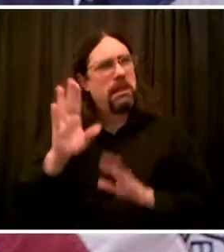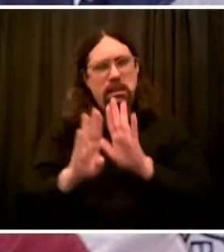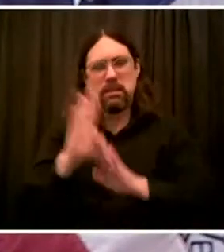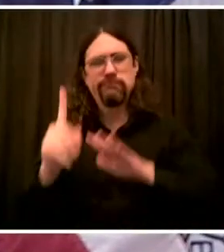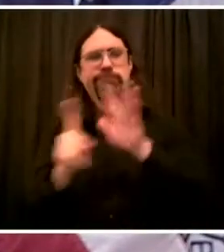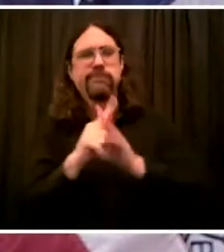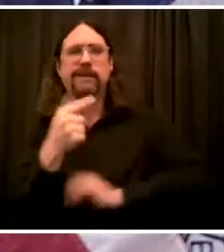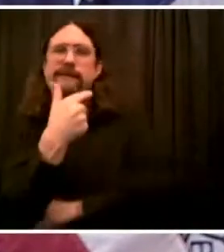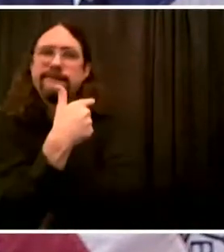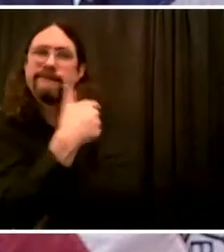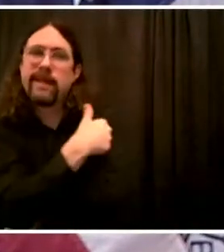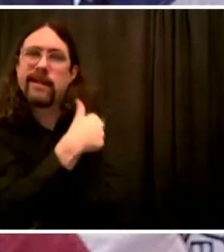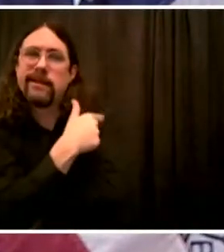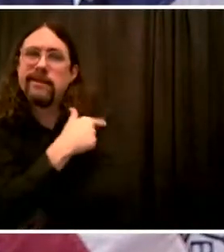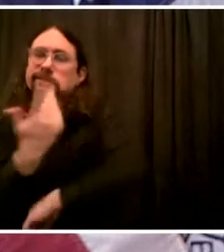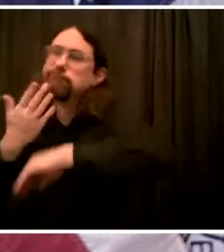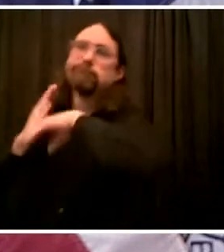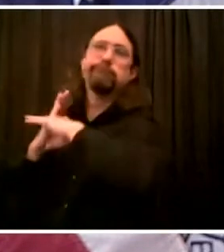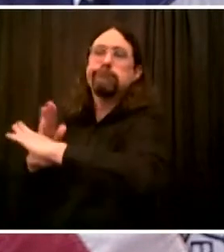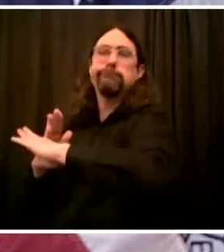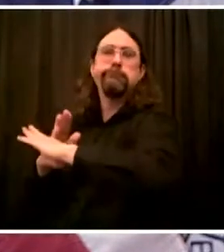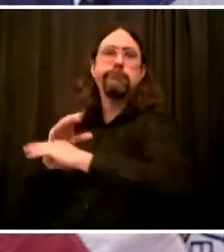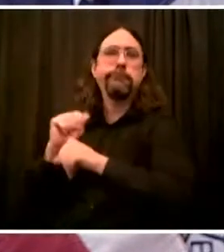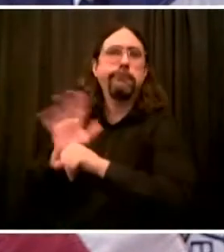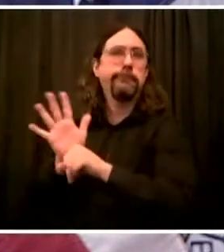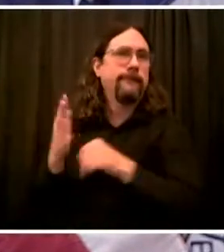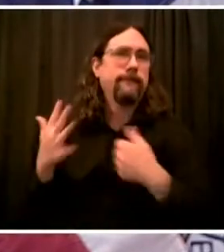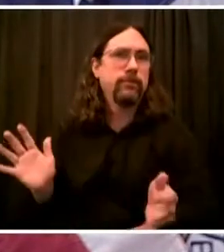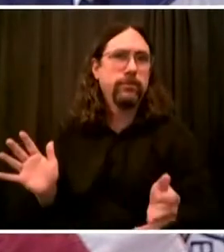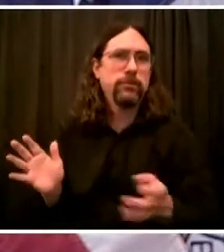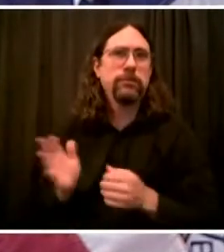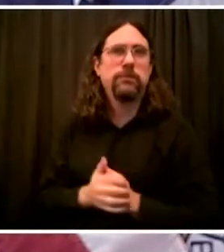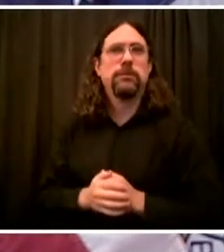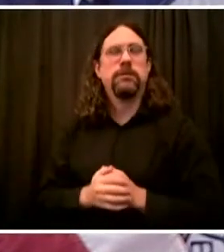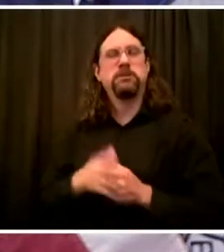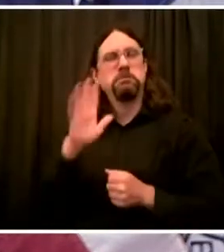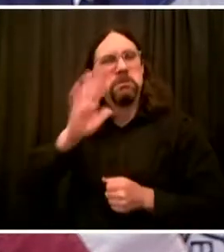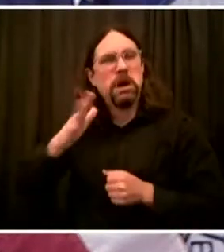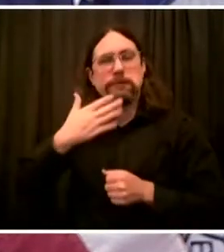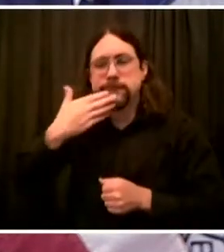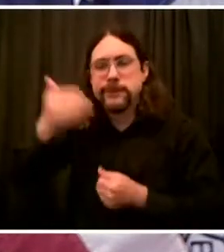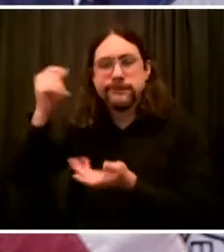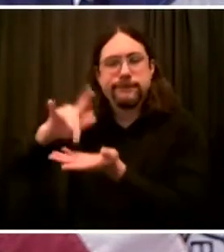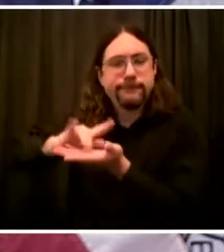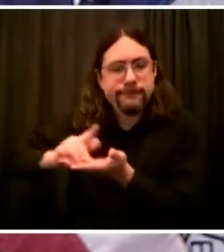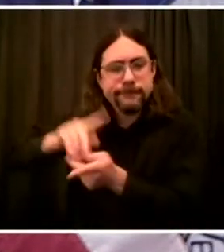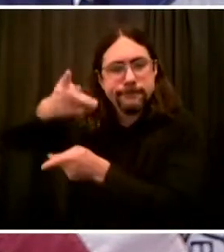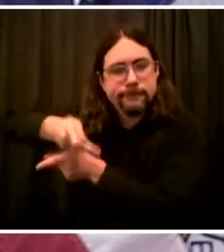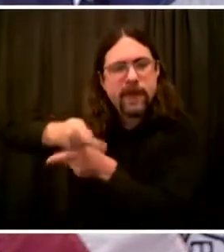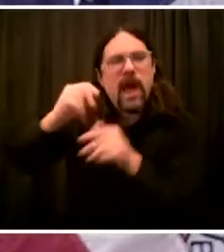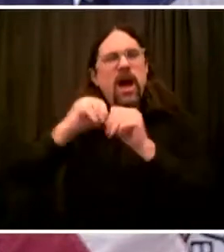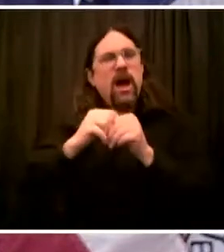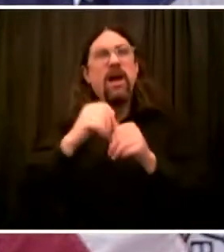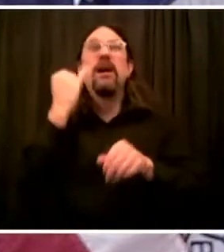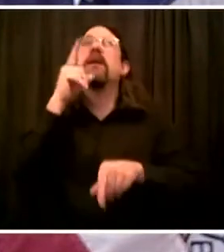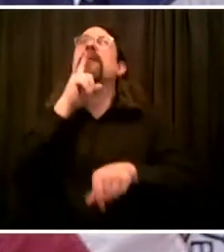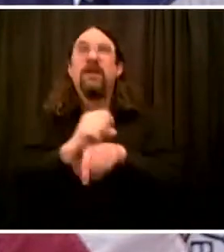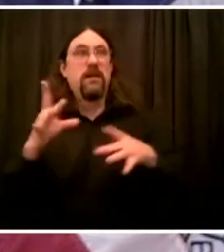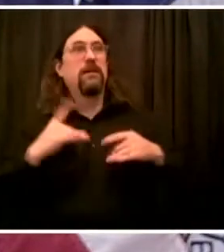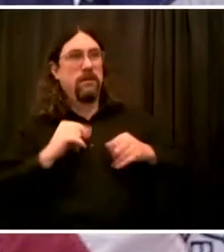our world. The day is coming when more and more social activity and business activity will